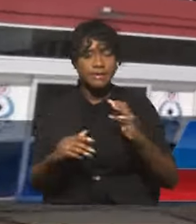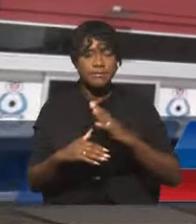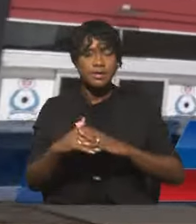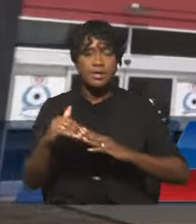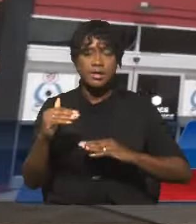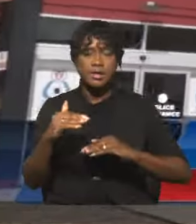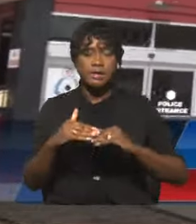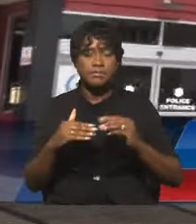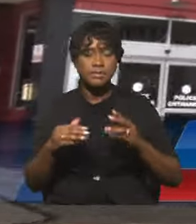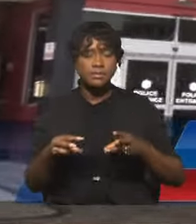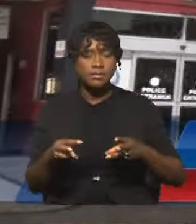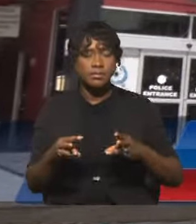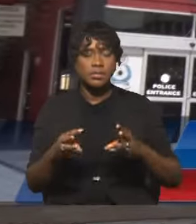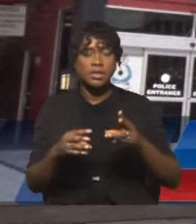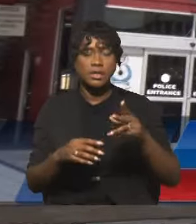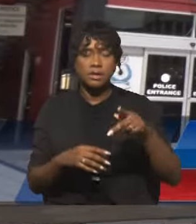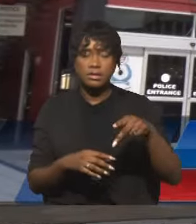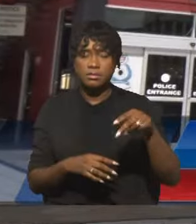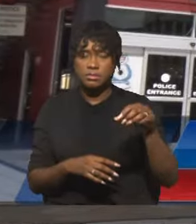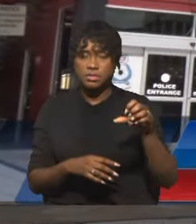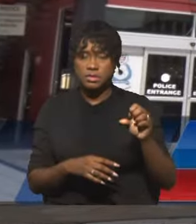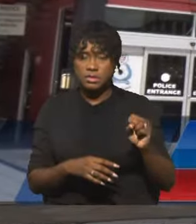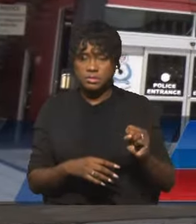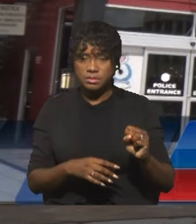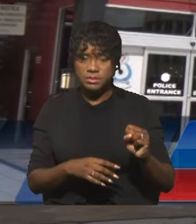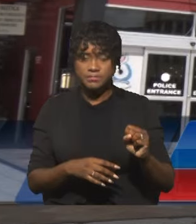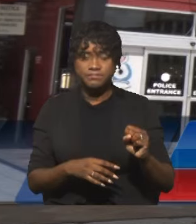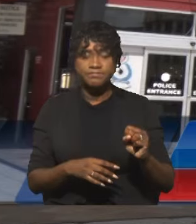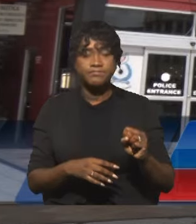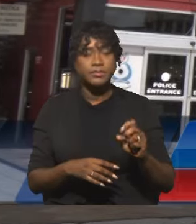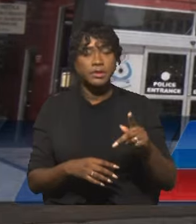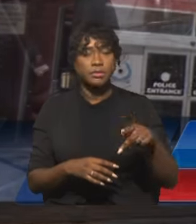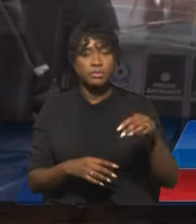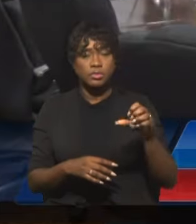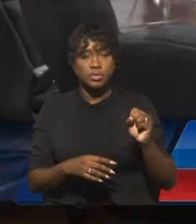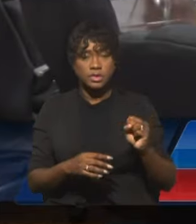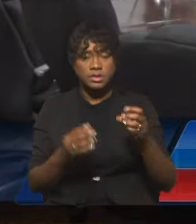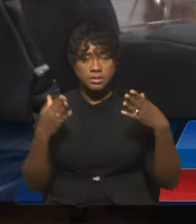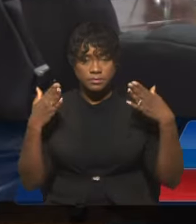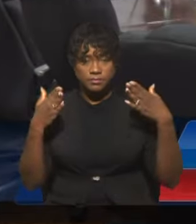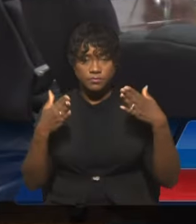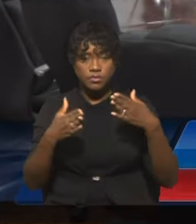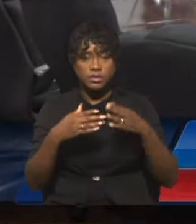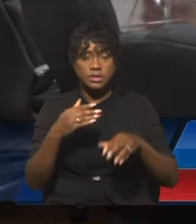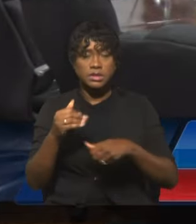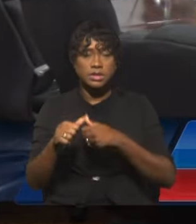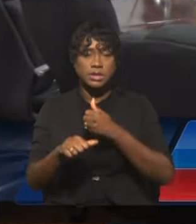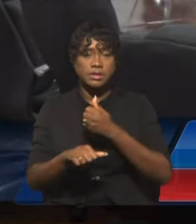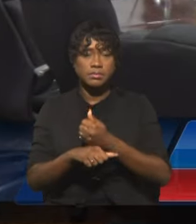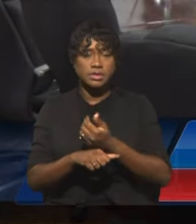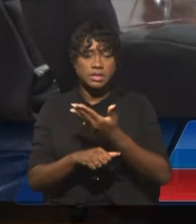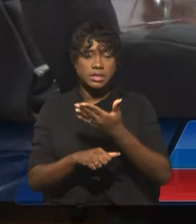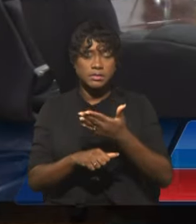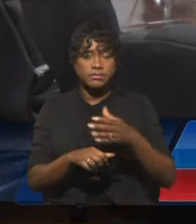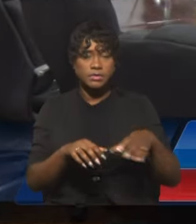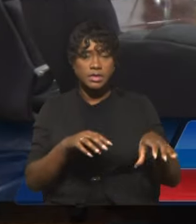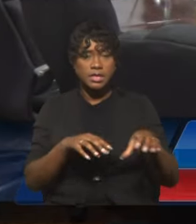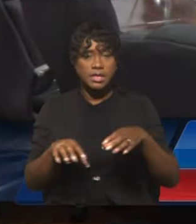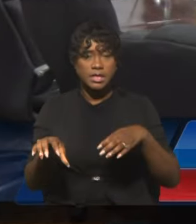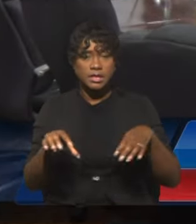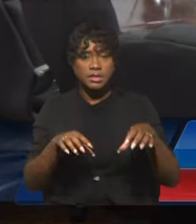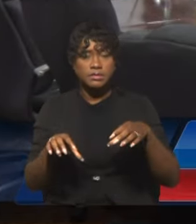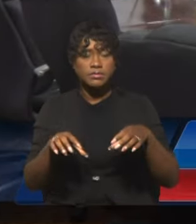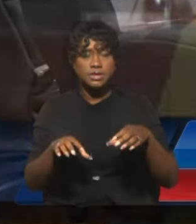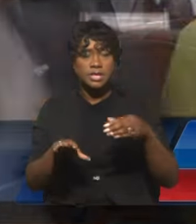manner during the Christmas season, the Port of Spain City Corporation focused on the implementation of several activities at